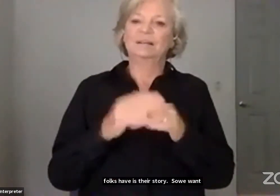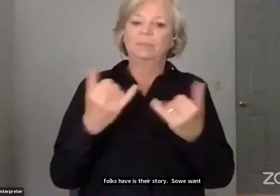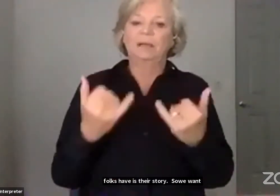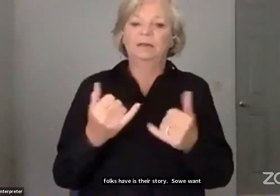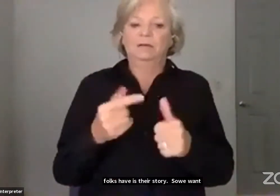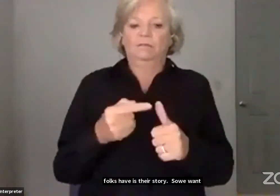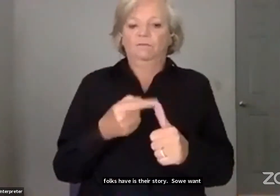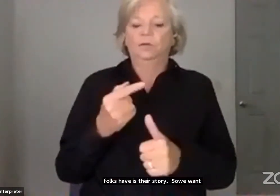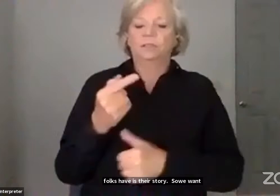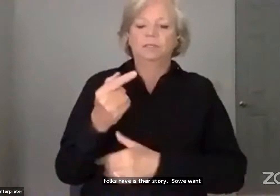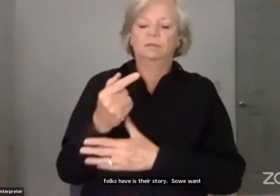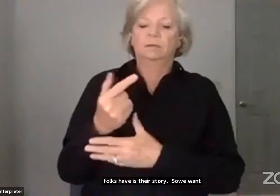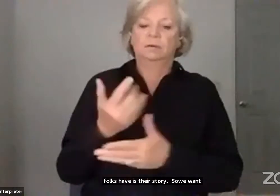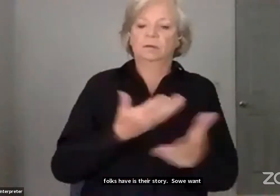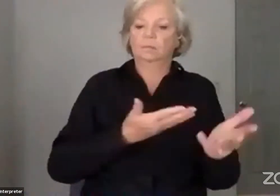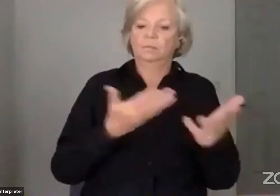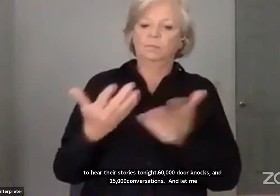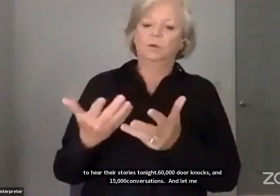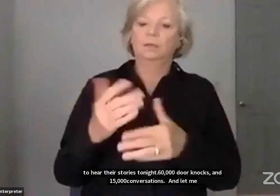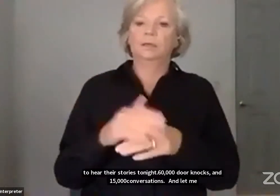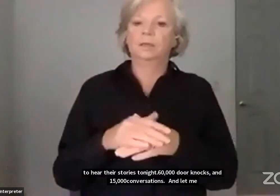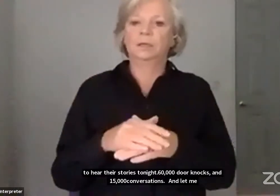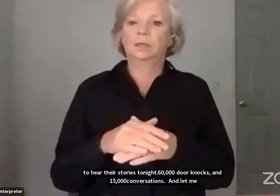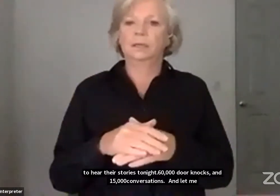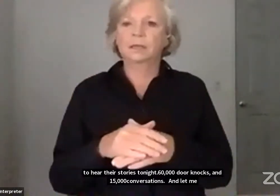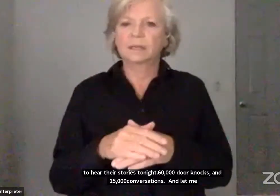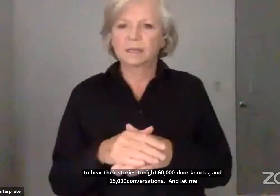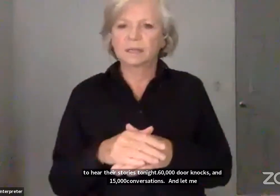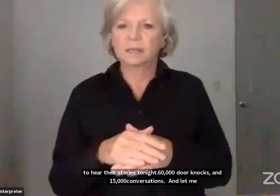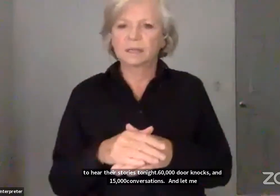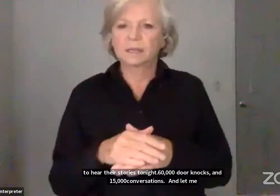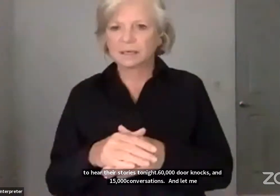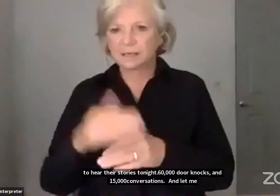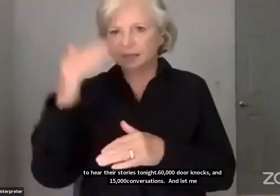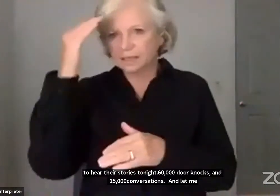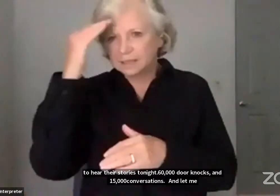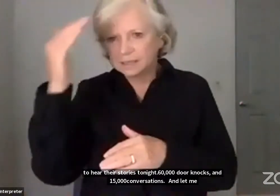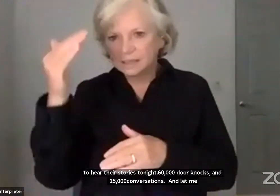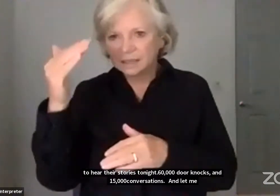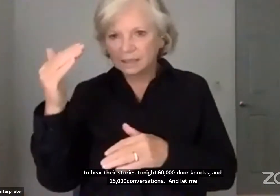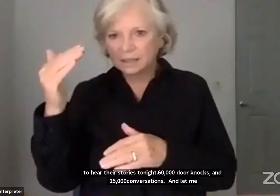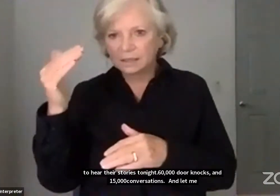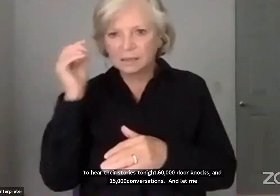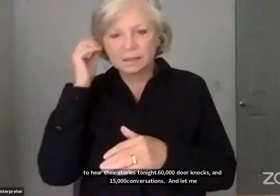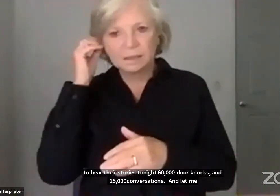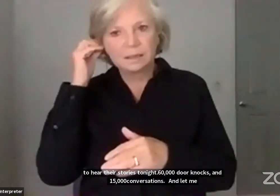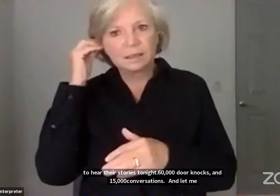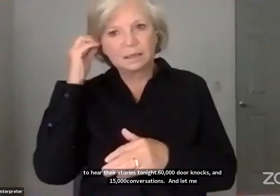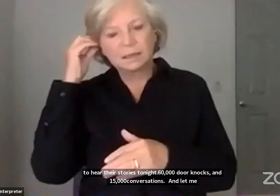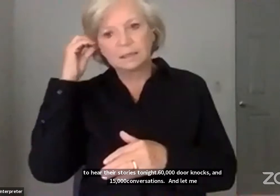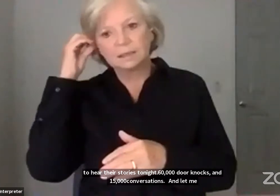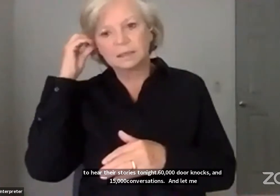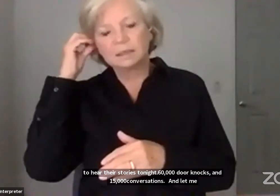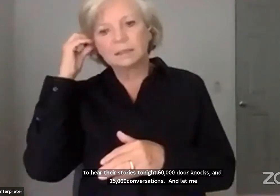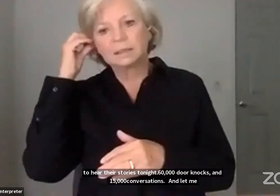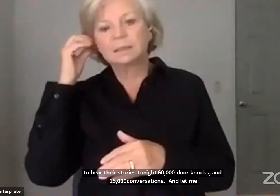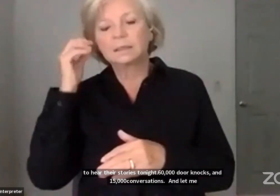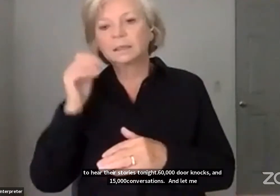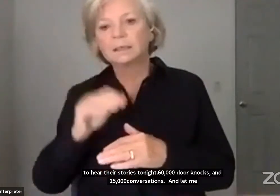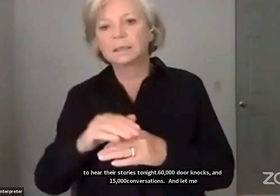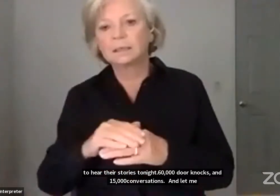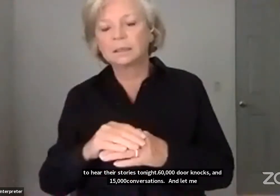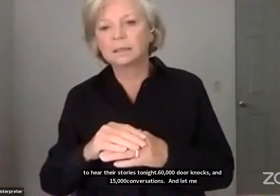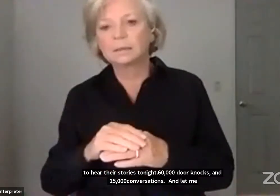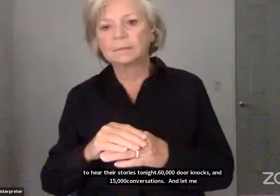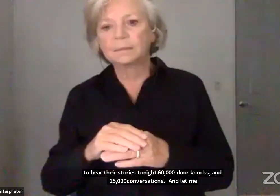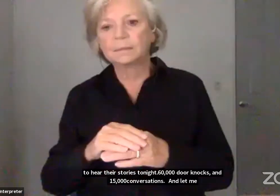present Mercedes de la Torre. Mercedes is going to be speaking in Spanish. So if you have not selected, if